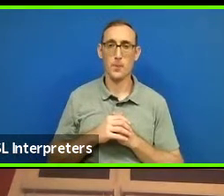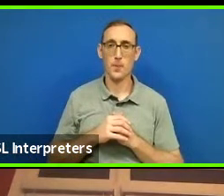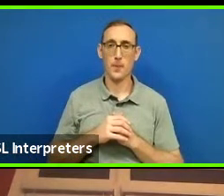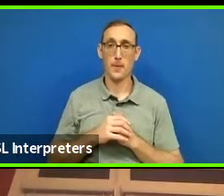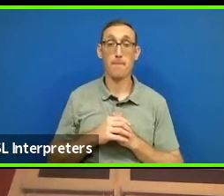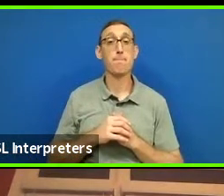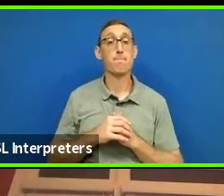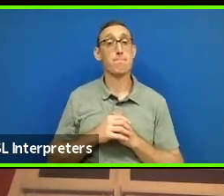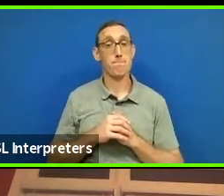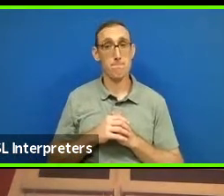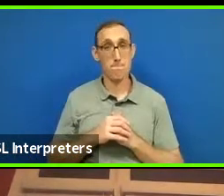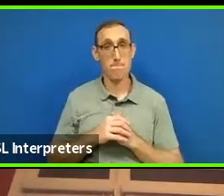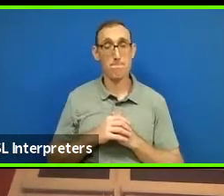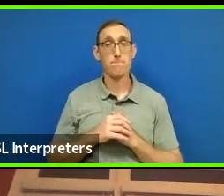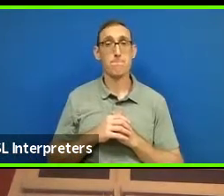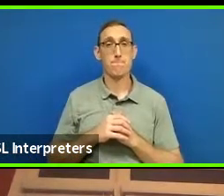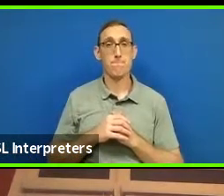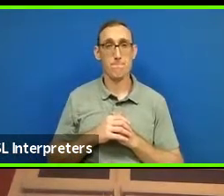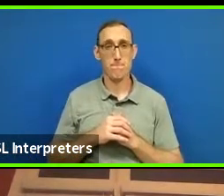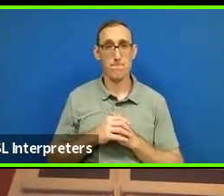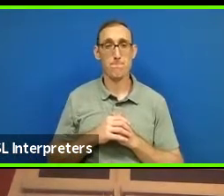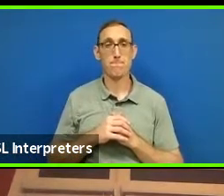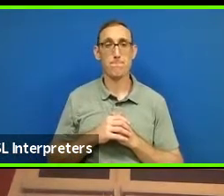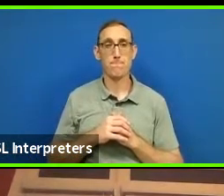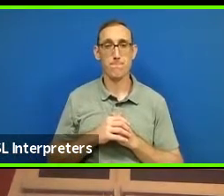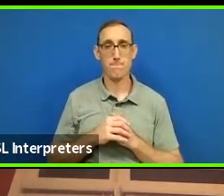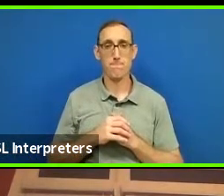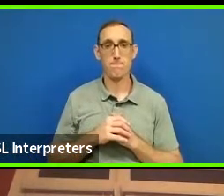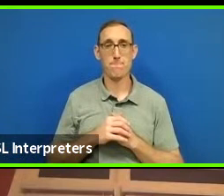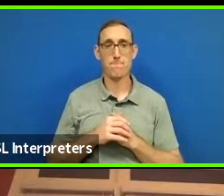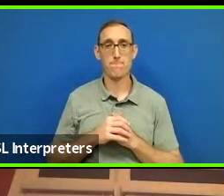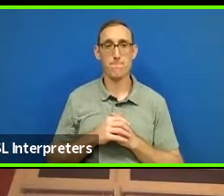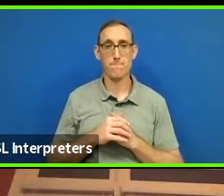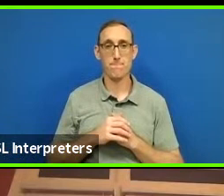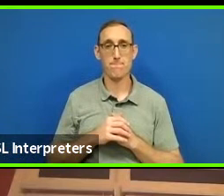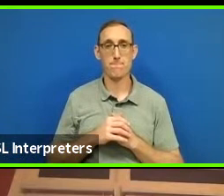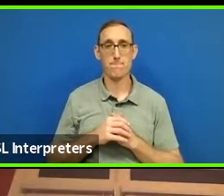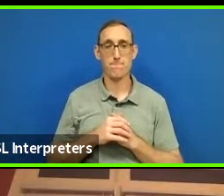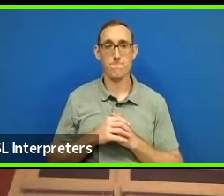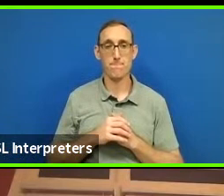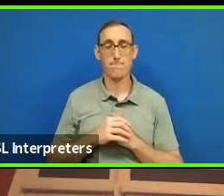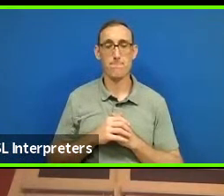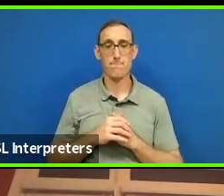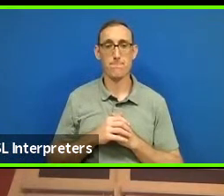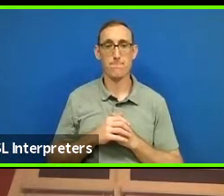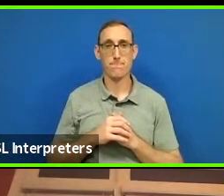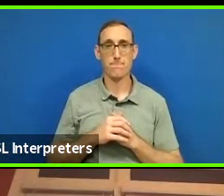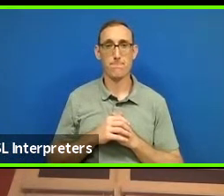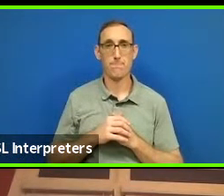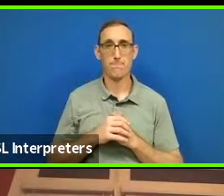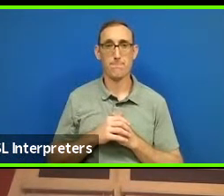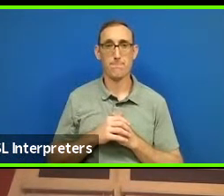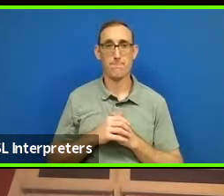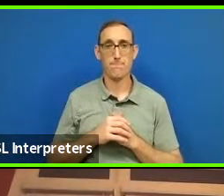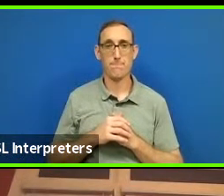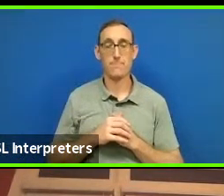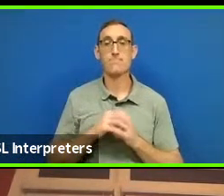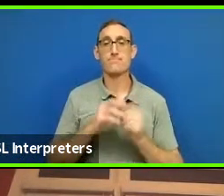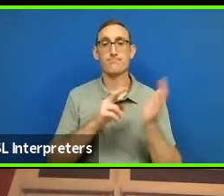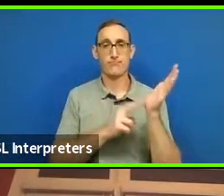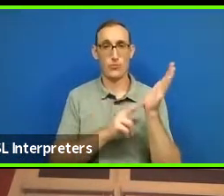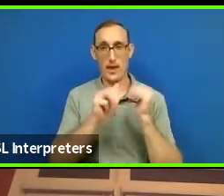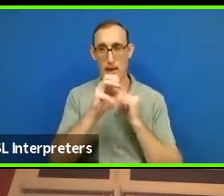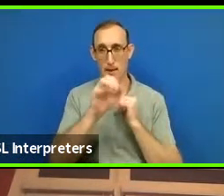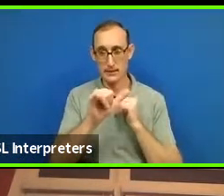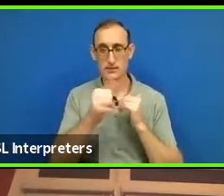But we are prepared to pivot just as we were this time. Nurse Amy will continue to meet with individuals, I